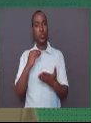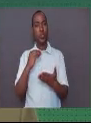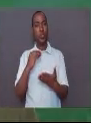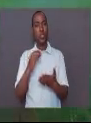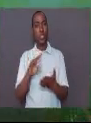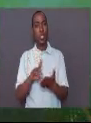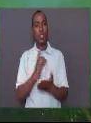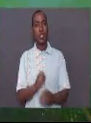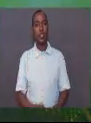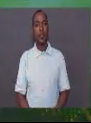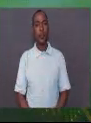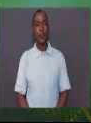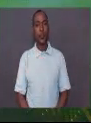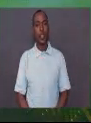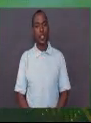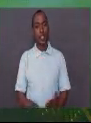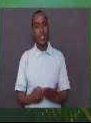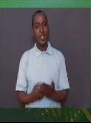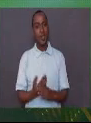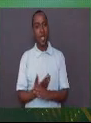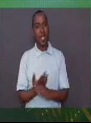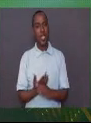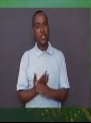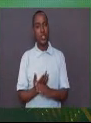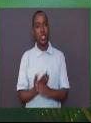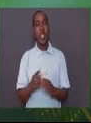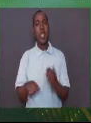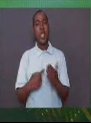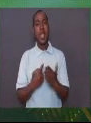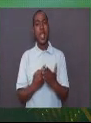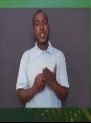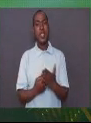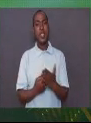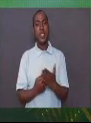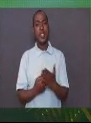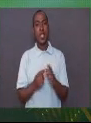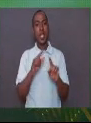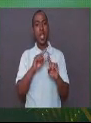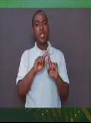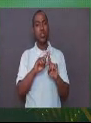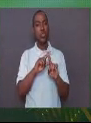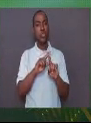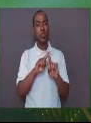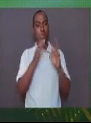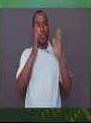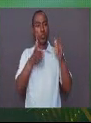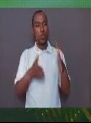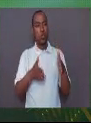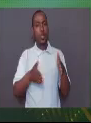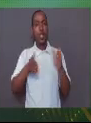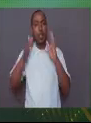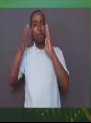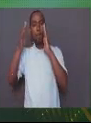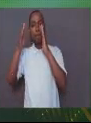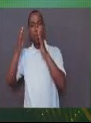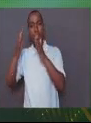today. Please match the following terms in the left column with